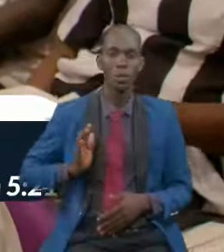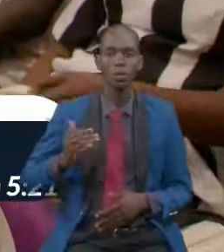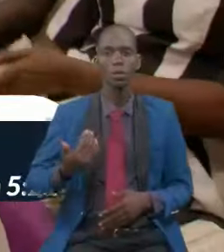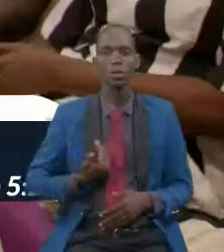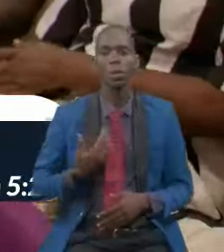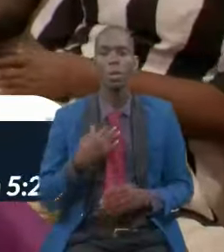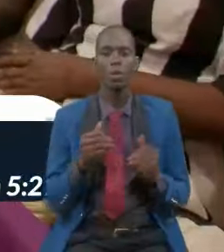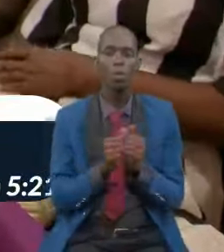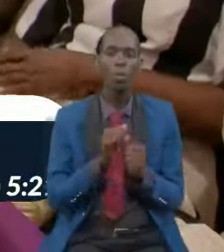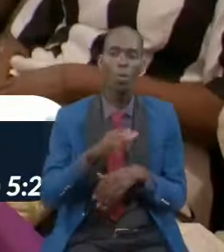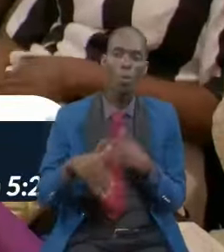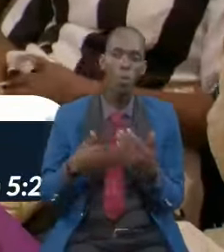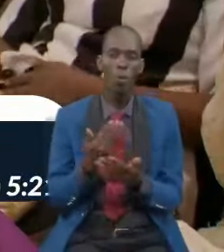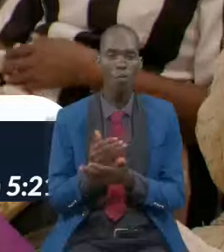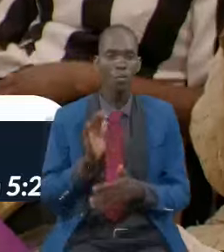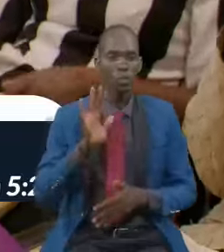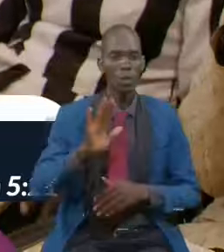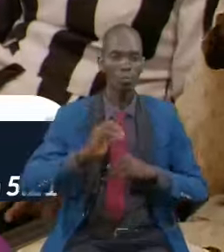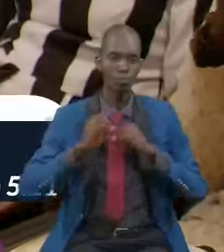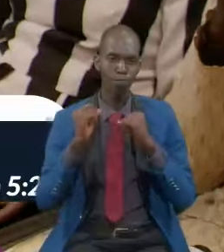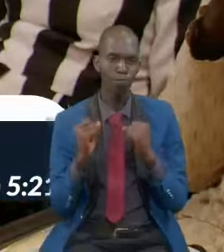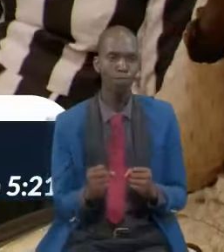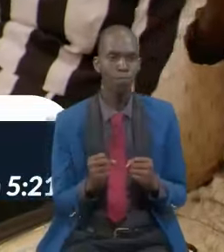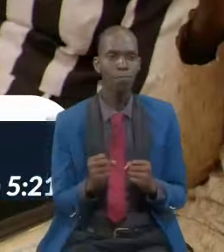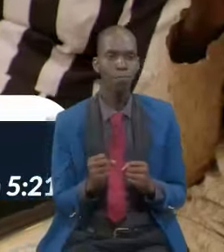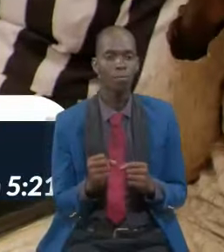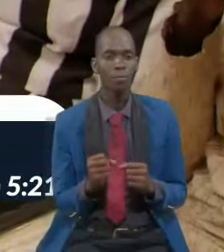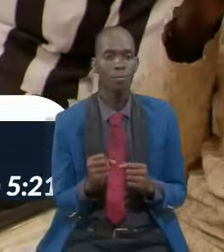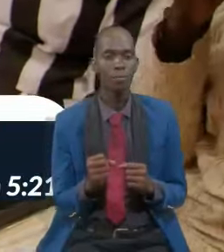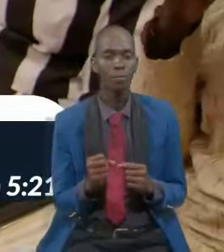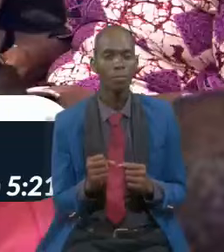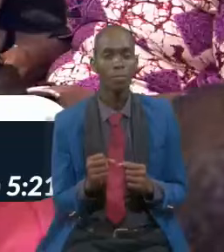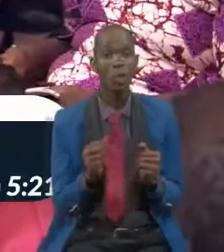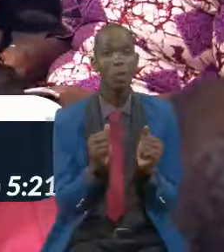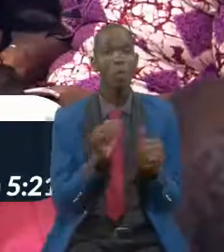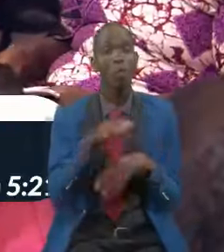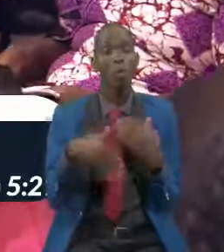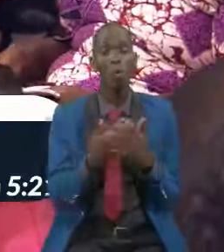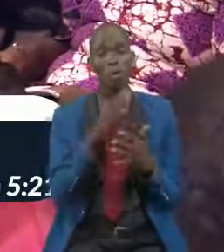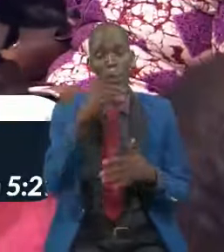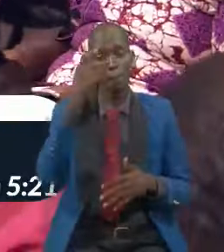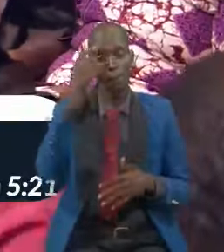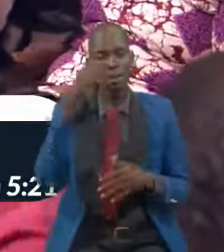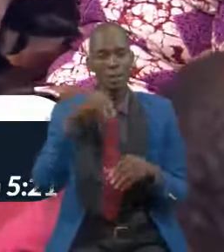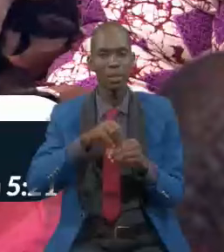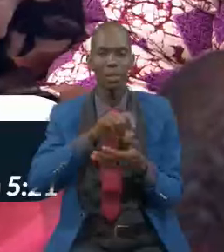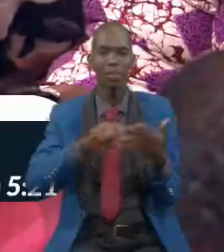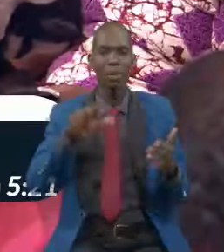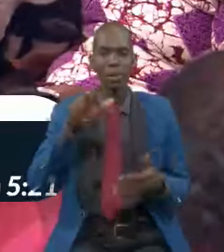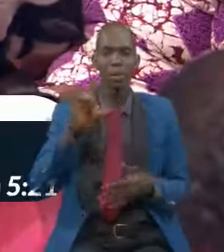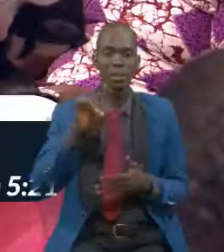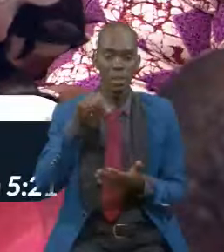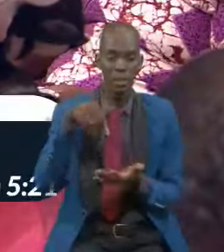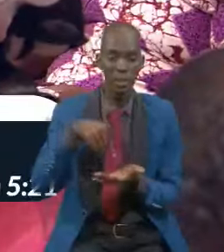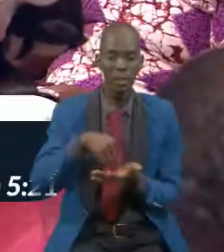and with all thy mind. Look at verse 38. In verse 38, this is the